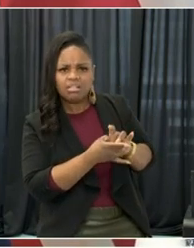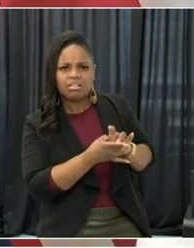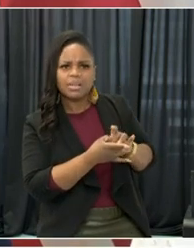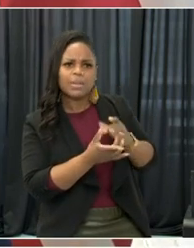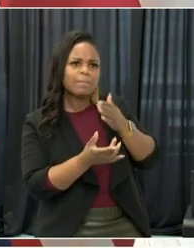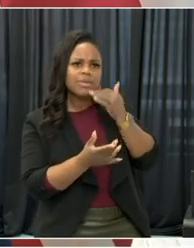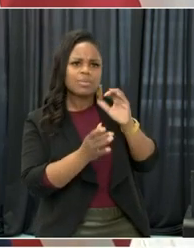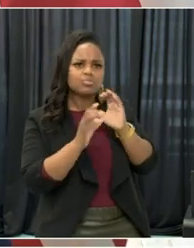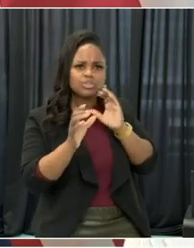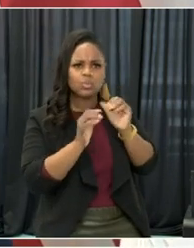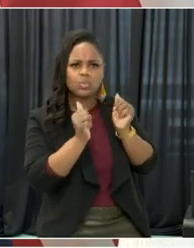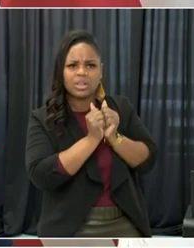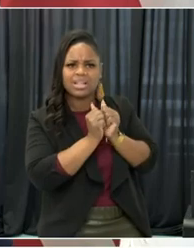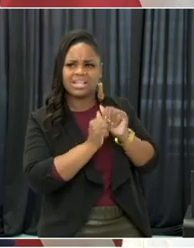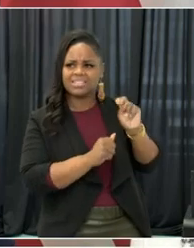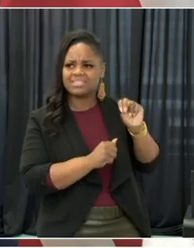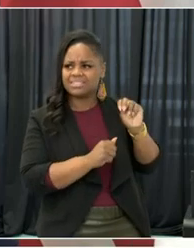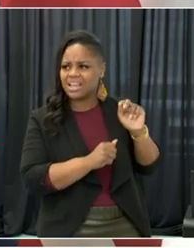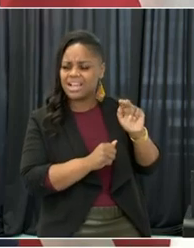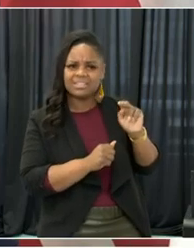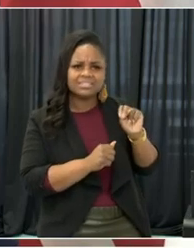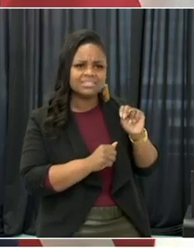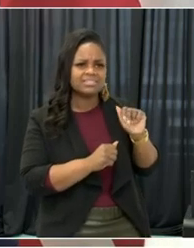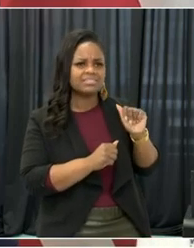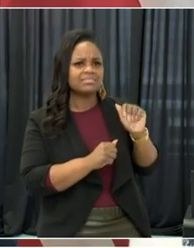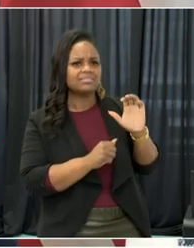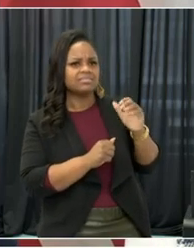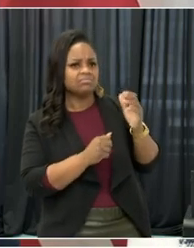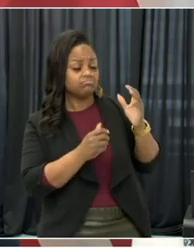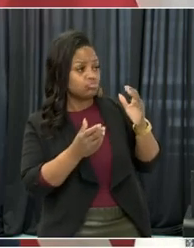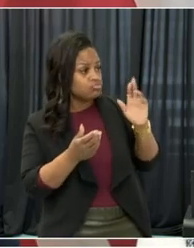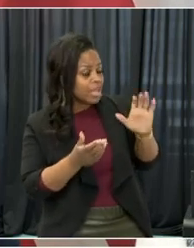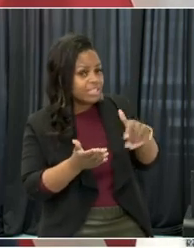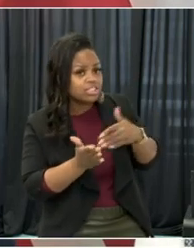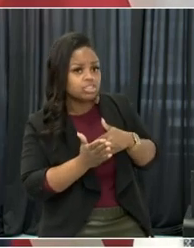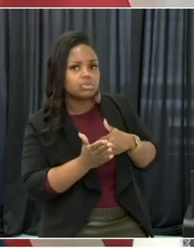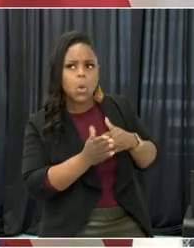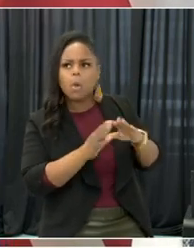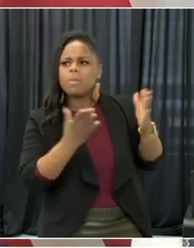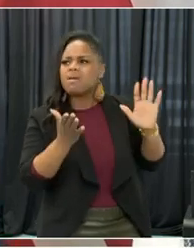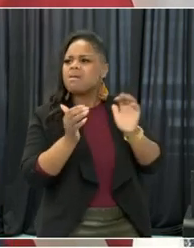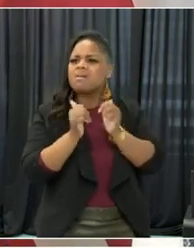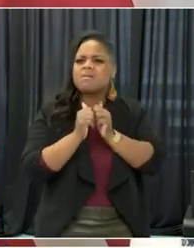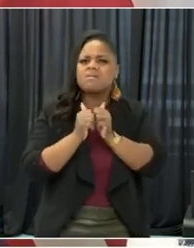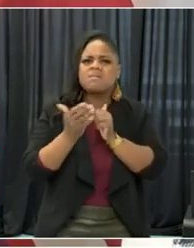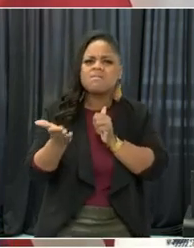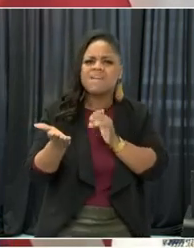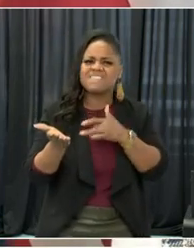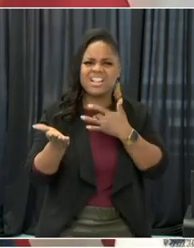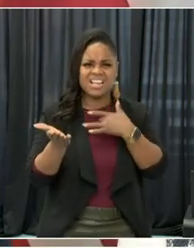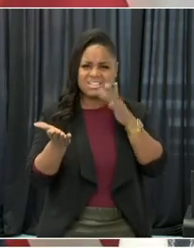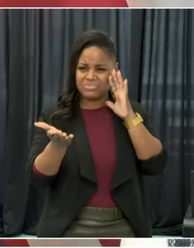about rec centers and what's open, what's closed? It seemed like there was confusion about that.